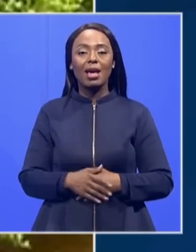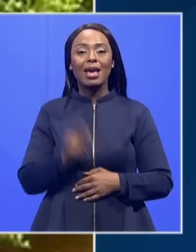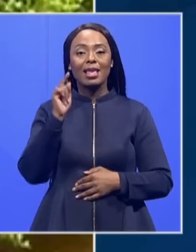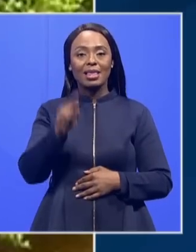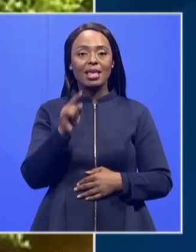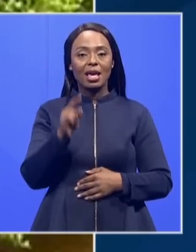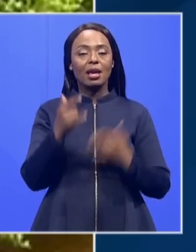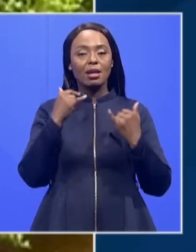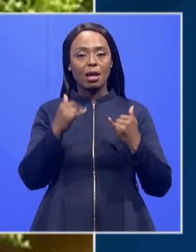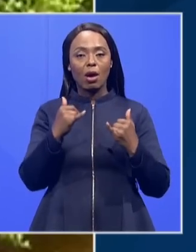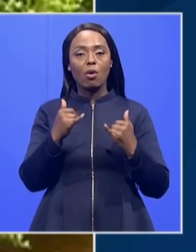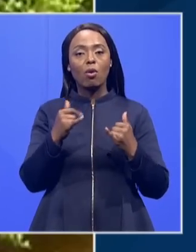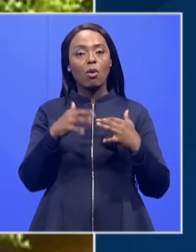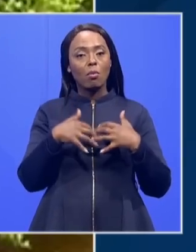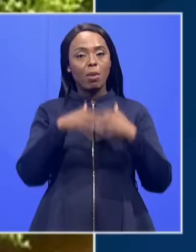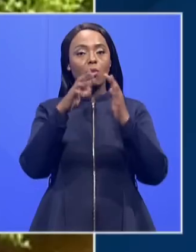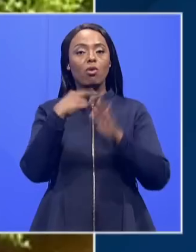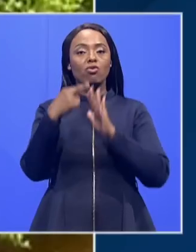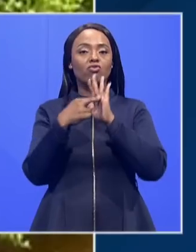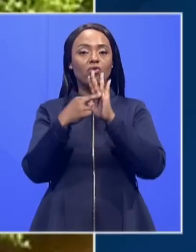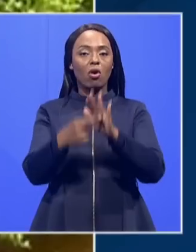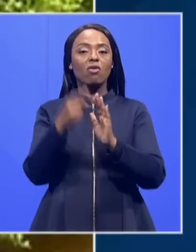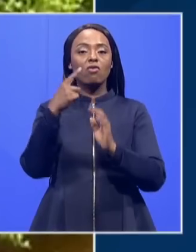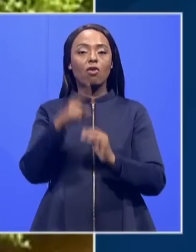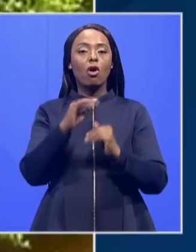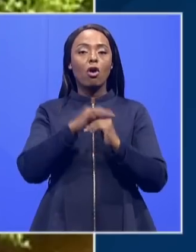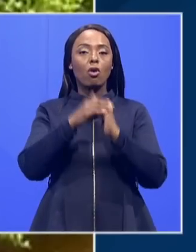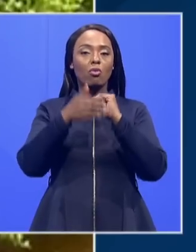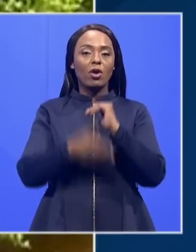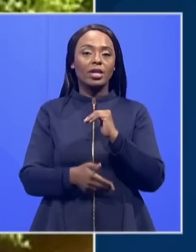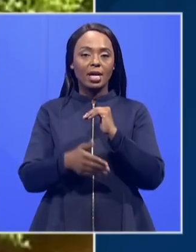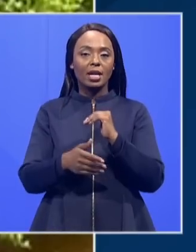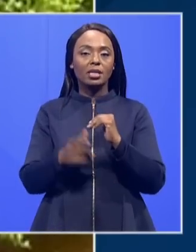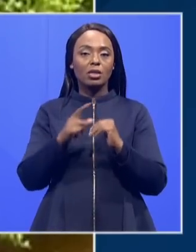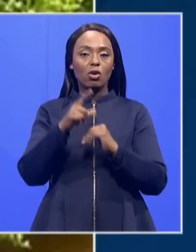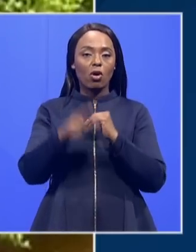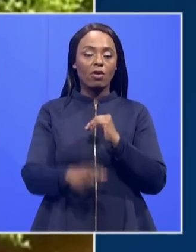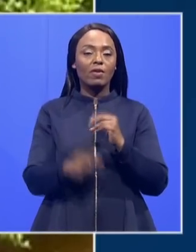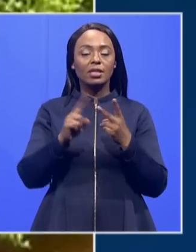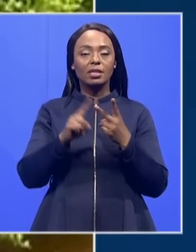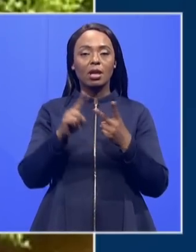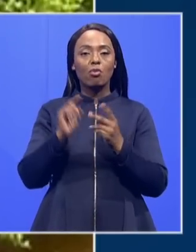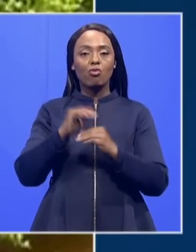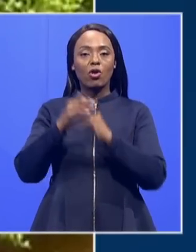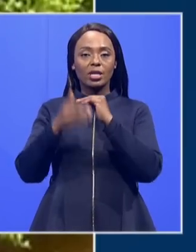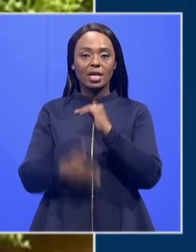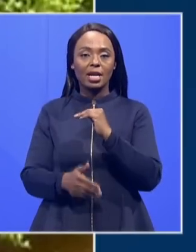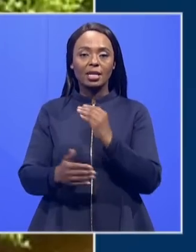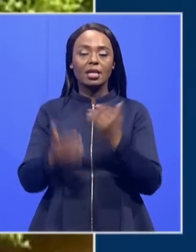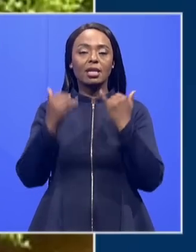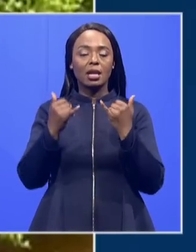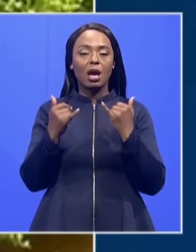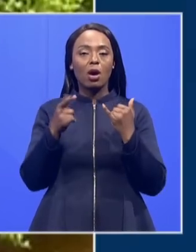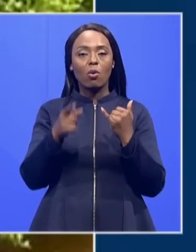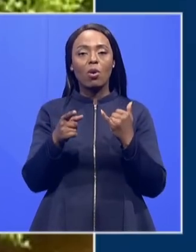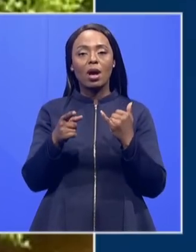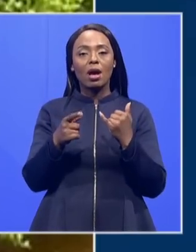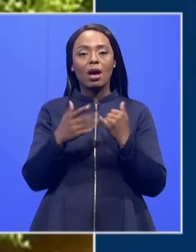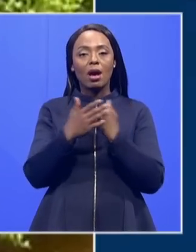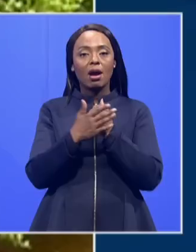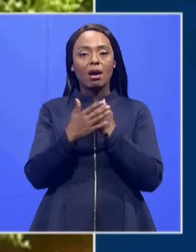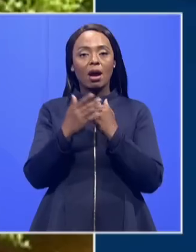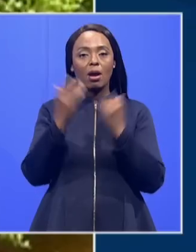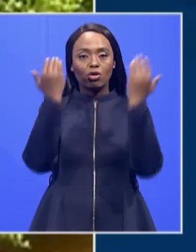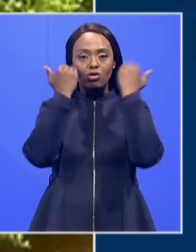the conference and its attendees from the jurisdiction of the host country for the duration of the